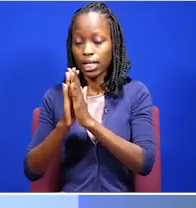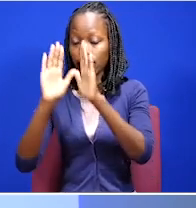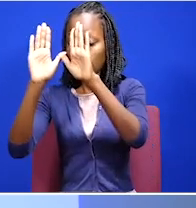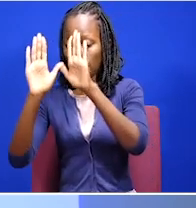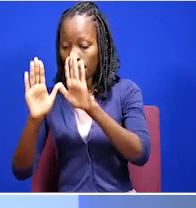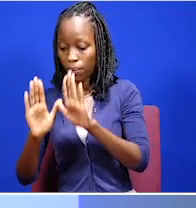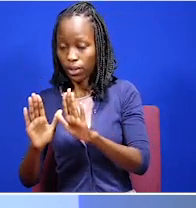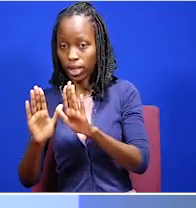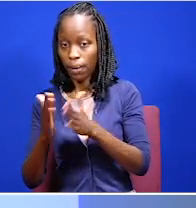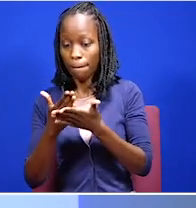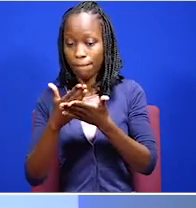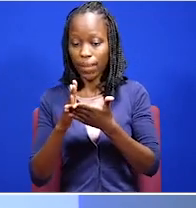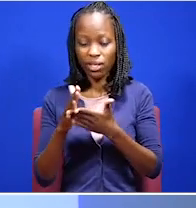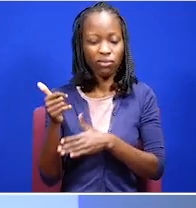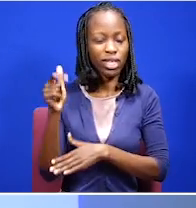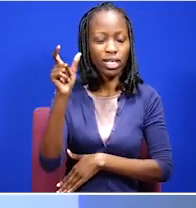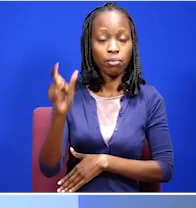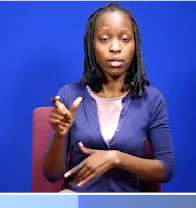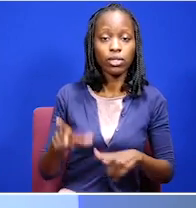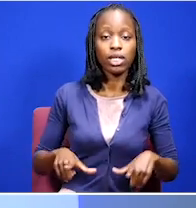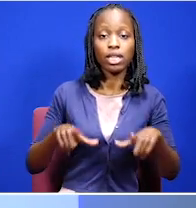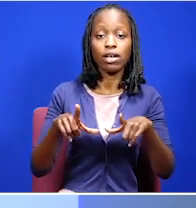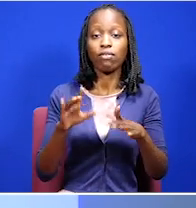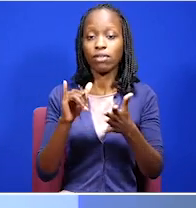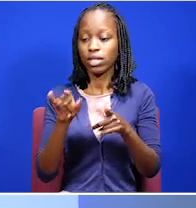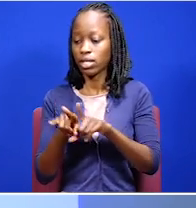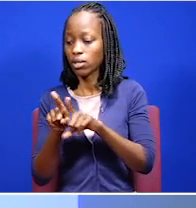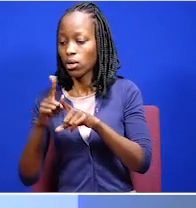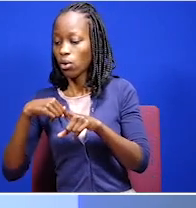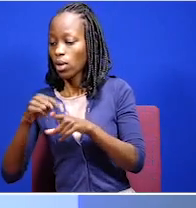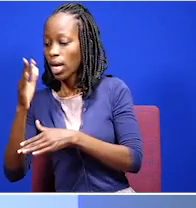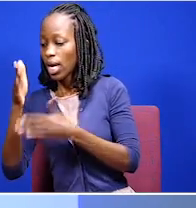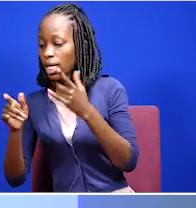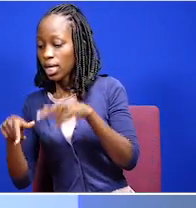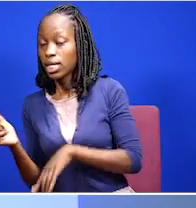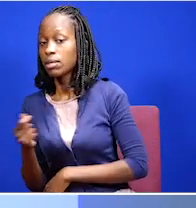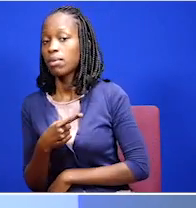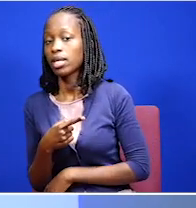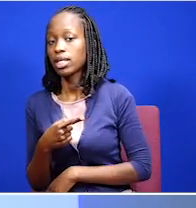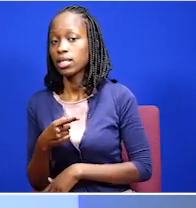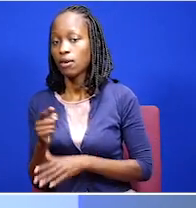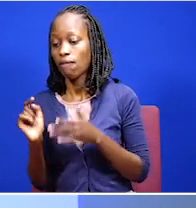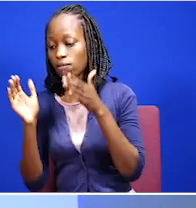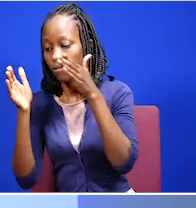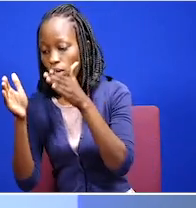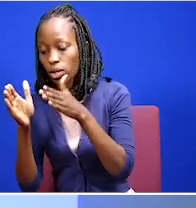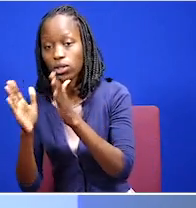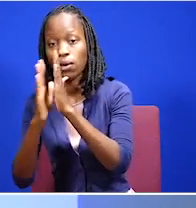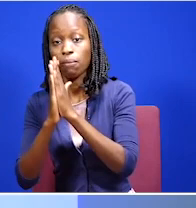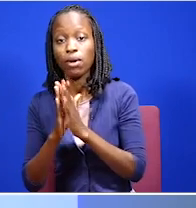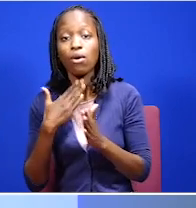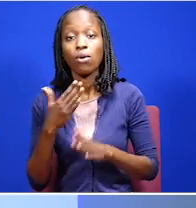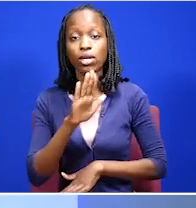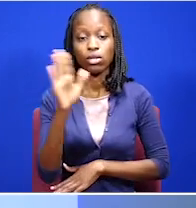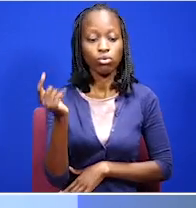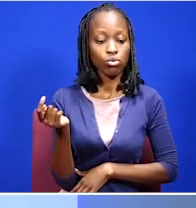such an important ingredient of anyone's life that as we wrap up this month's focus on prayer, I